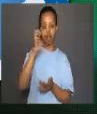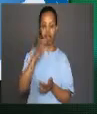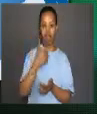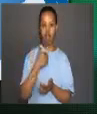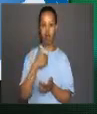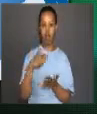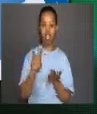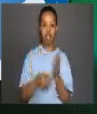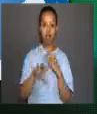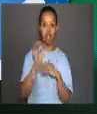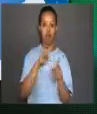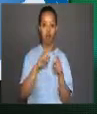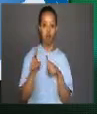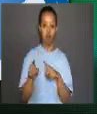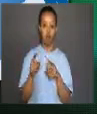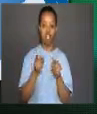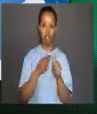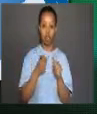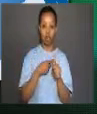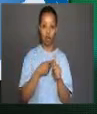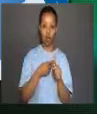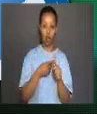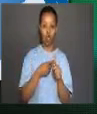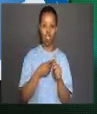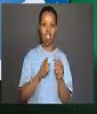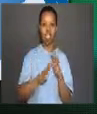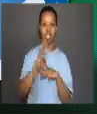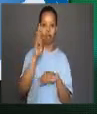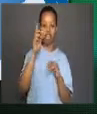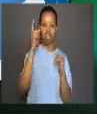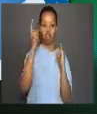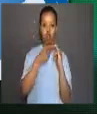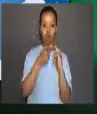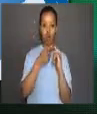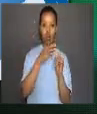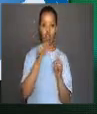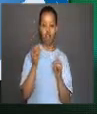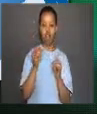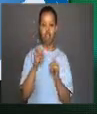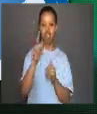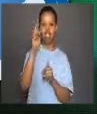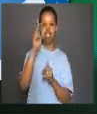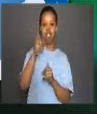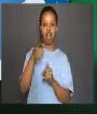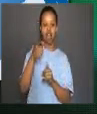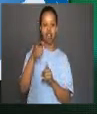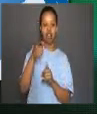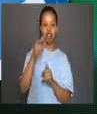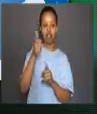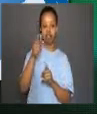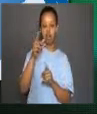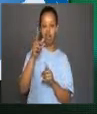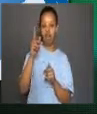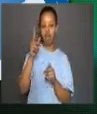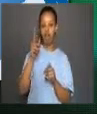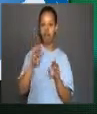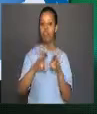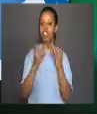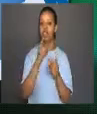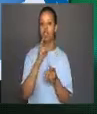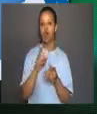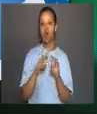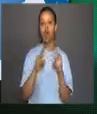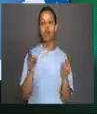located between the North Pole and the taiga biome. It is